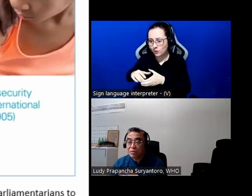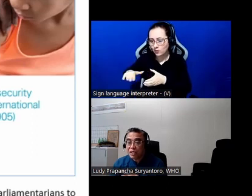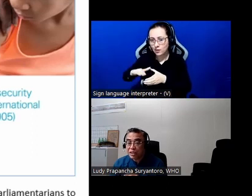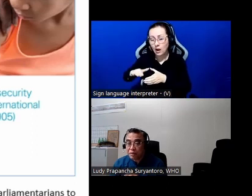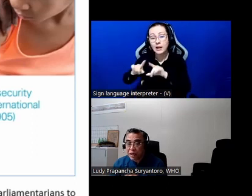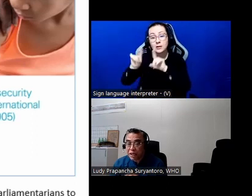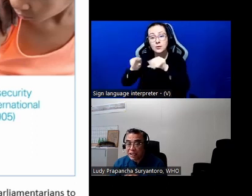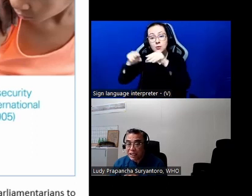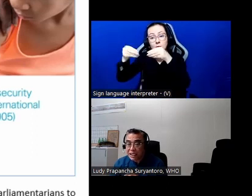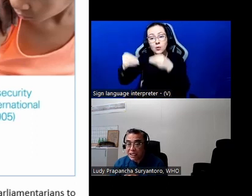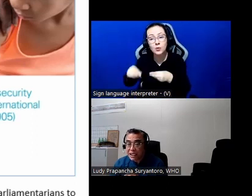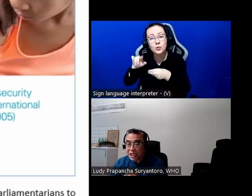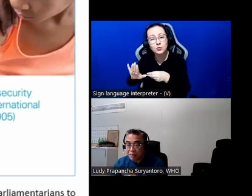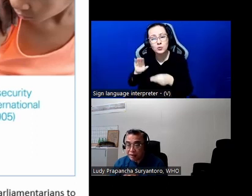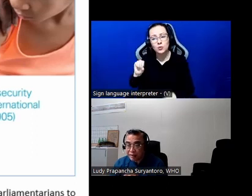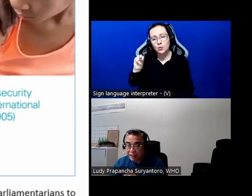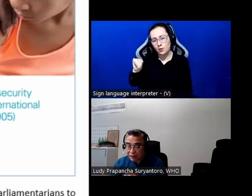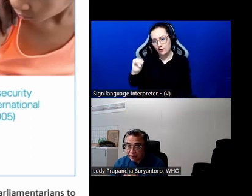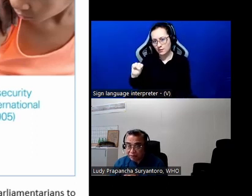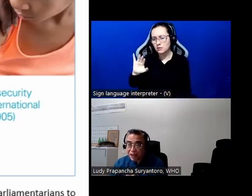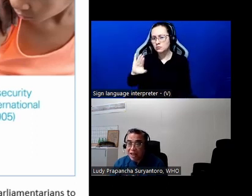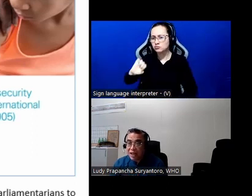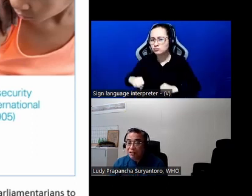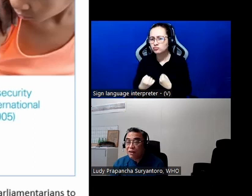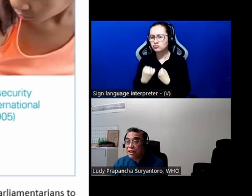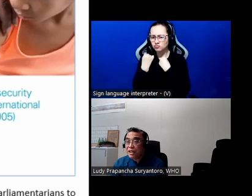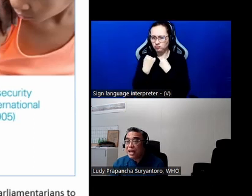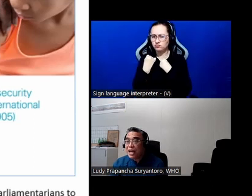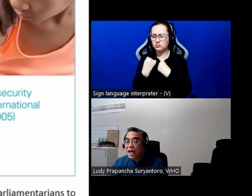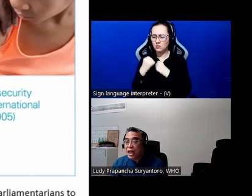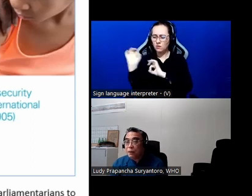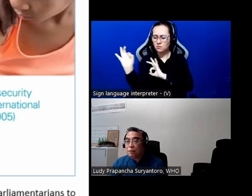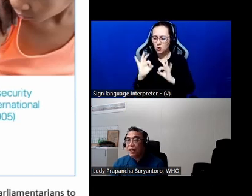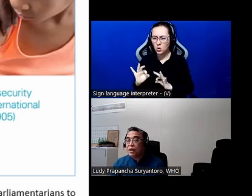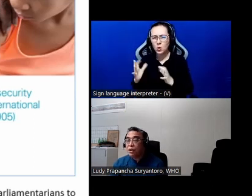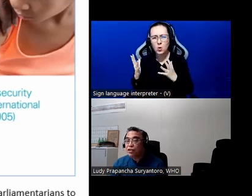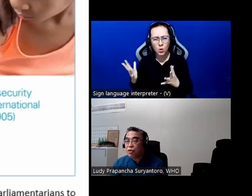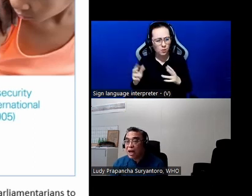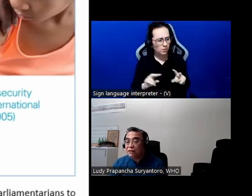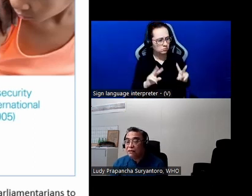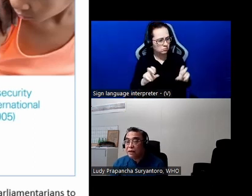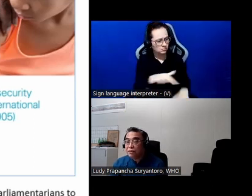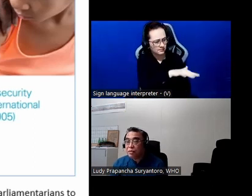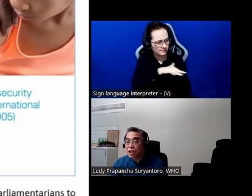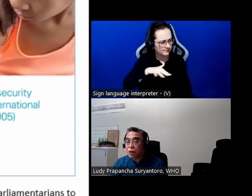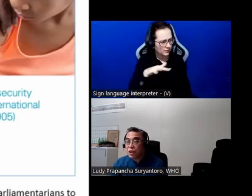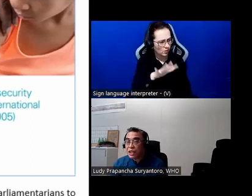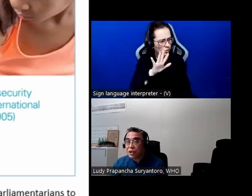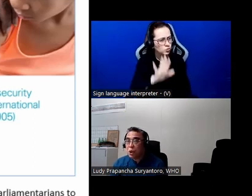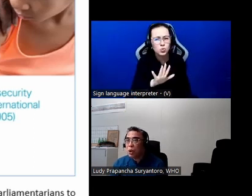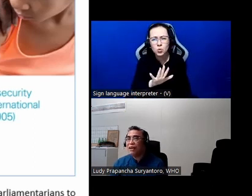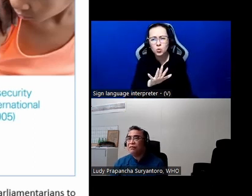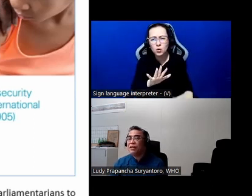strengthening health emergency preparedness in cities and urban settings. Finally, in order to have to make